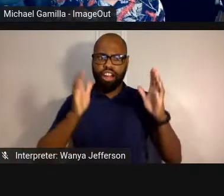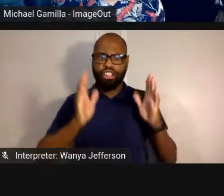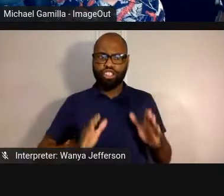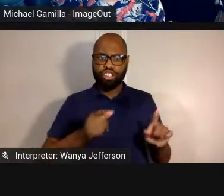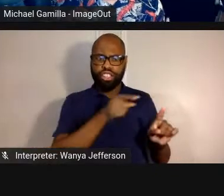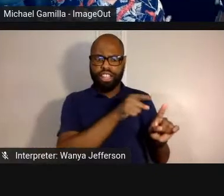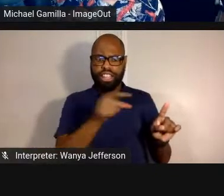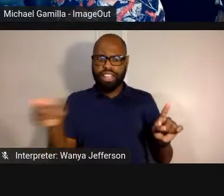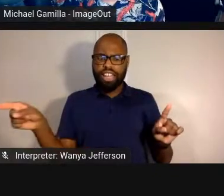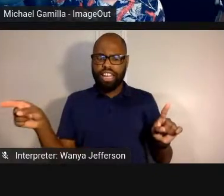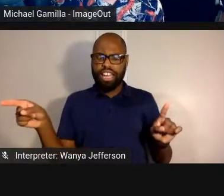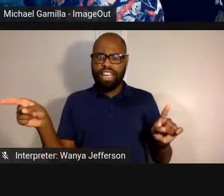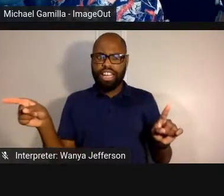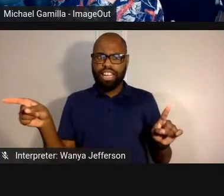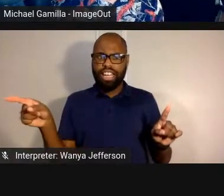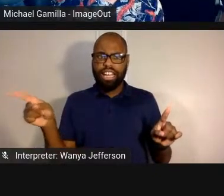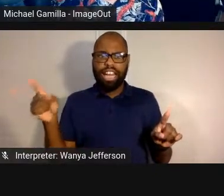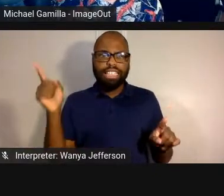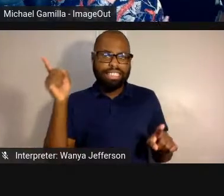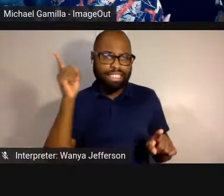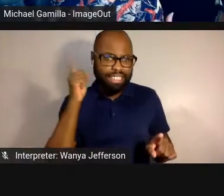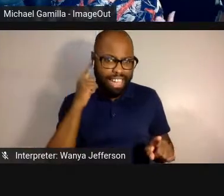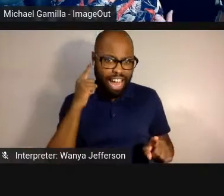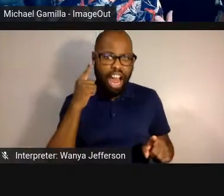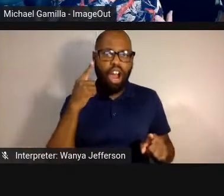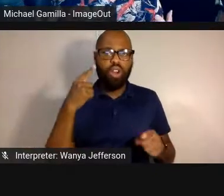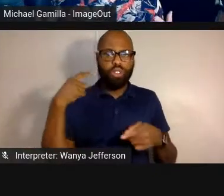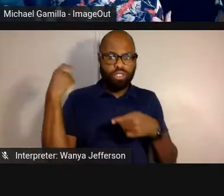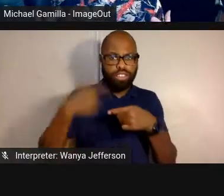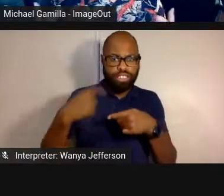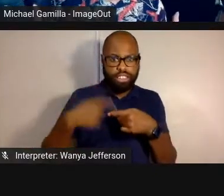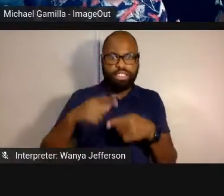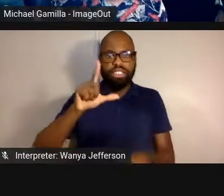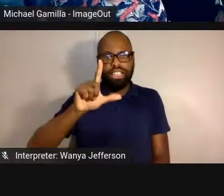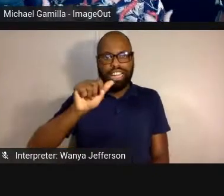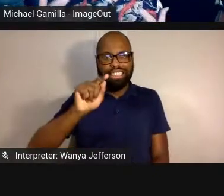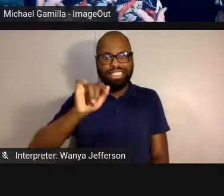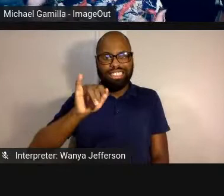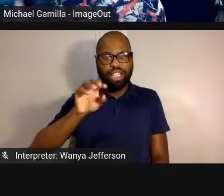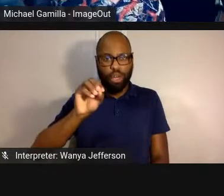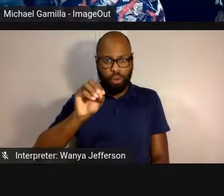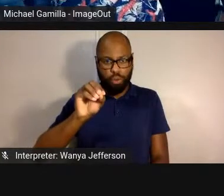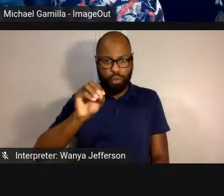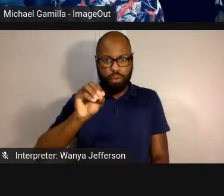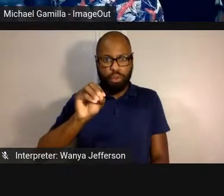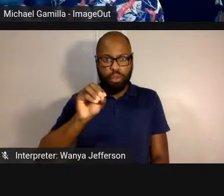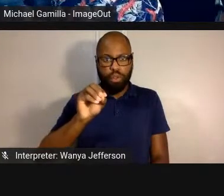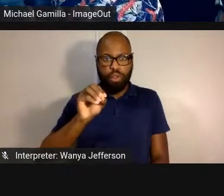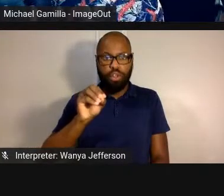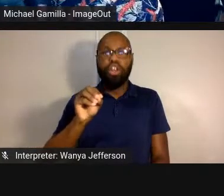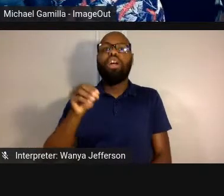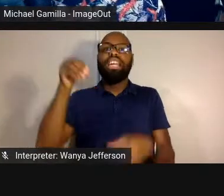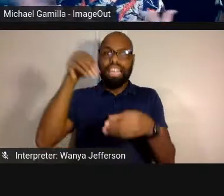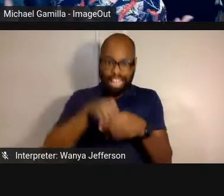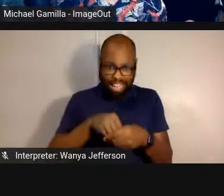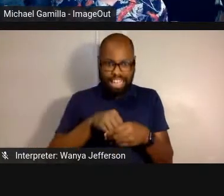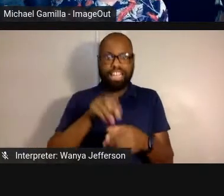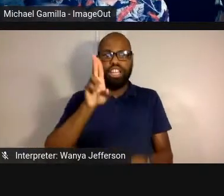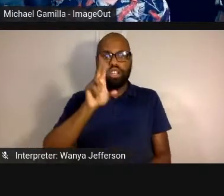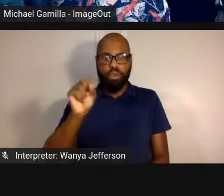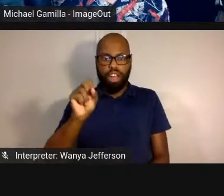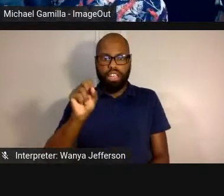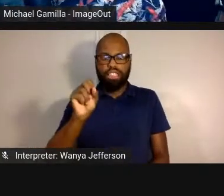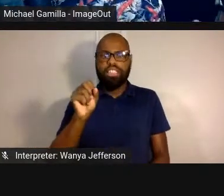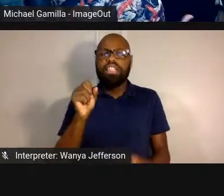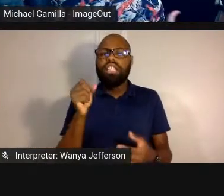they sound Latinos, you know, that are in the U.S. Because sometimes, you